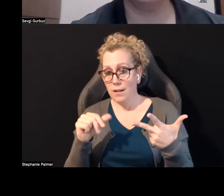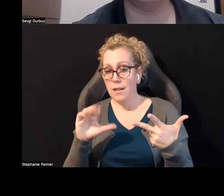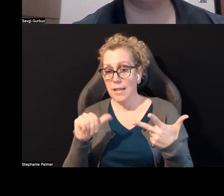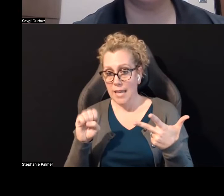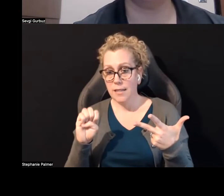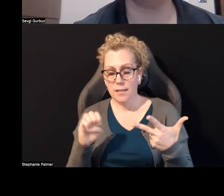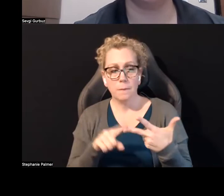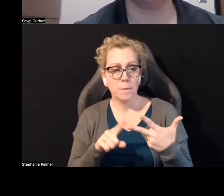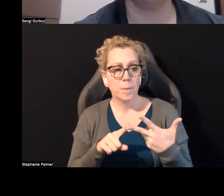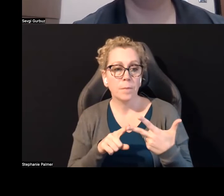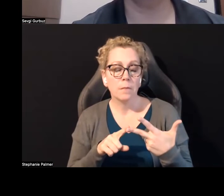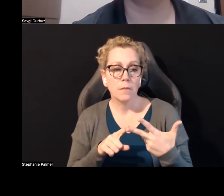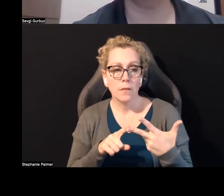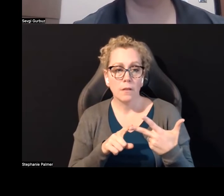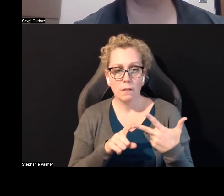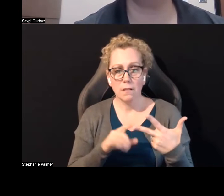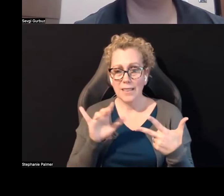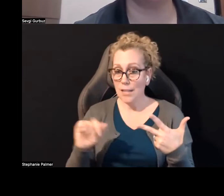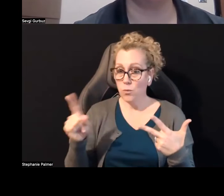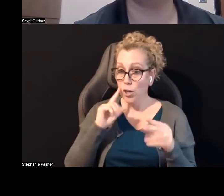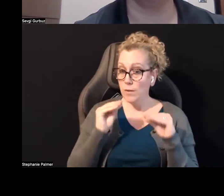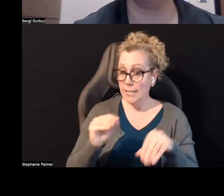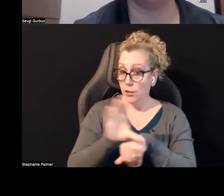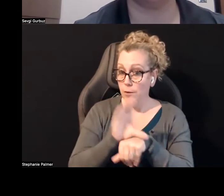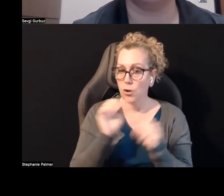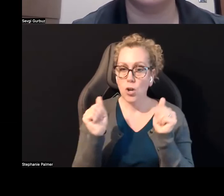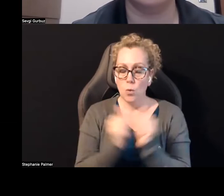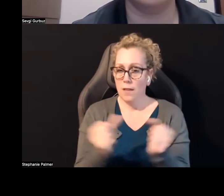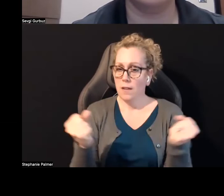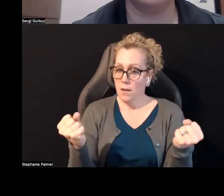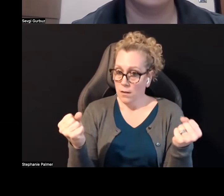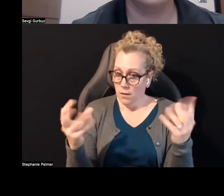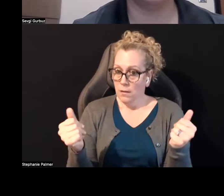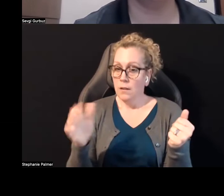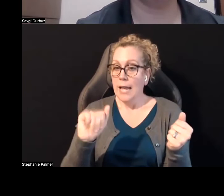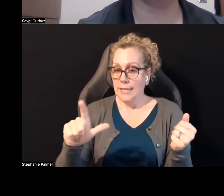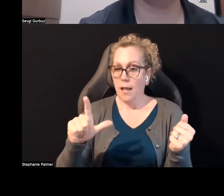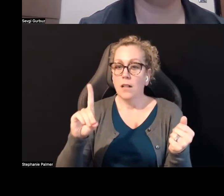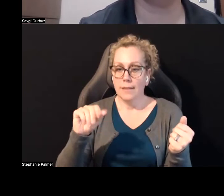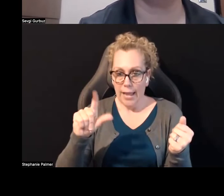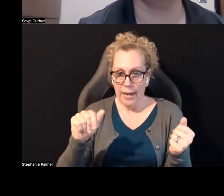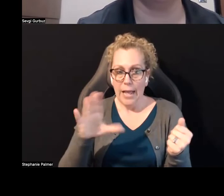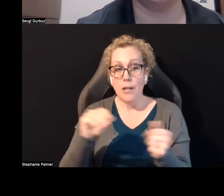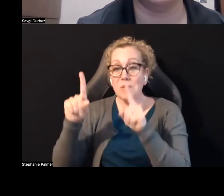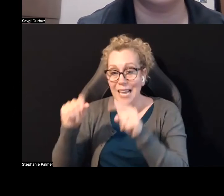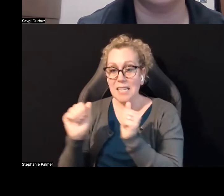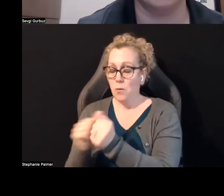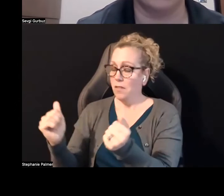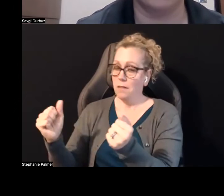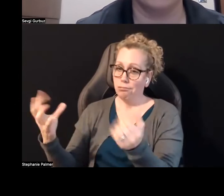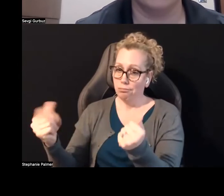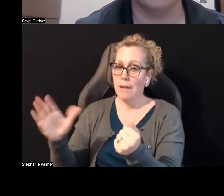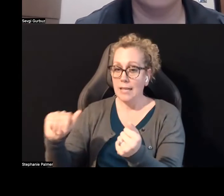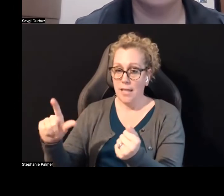3 is the case where you're teaching the computer with fluent ASL data and you're testing it with fluent ASL